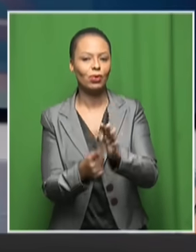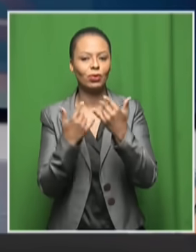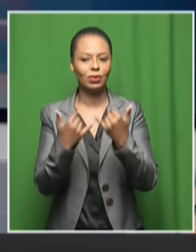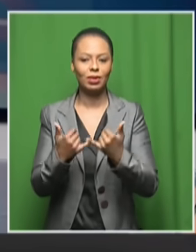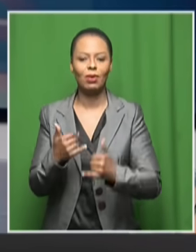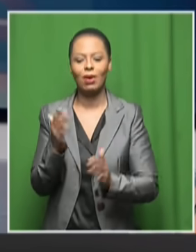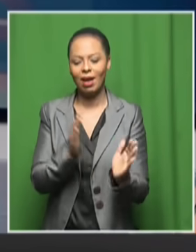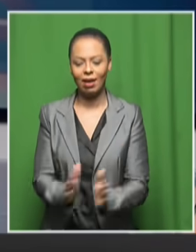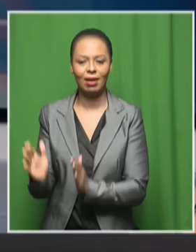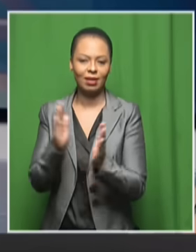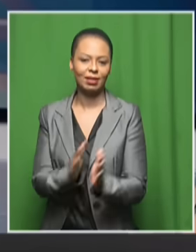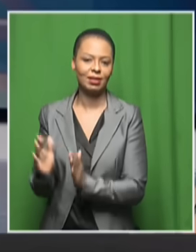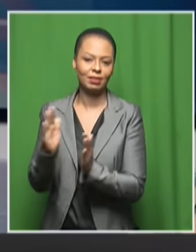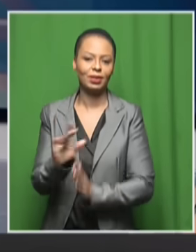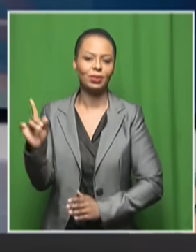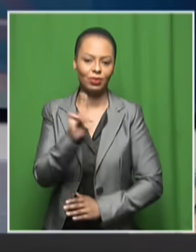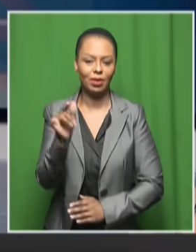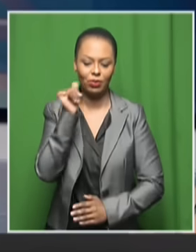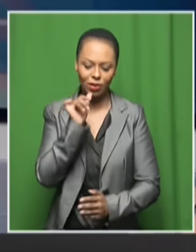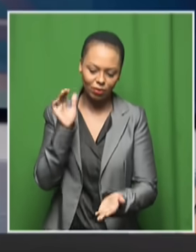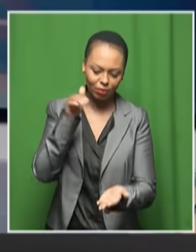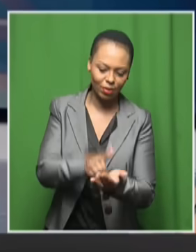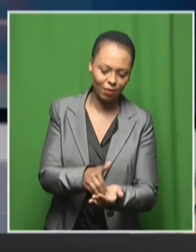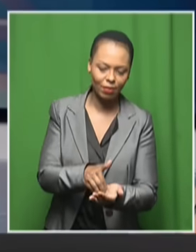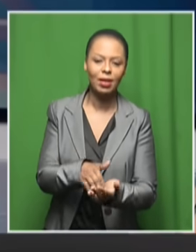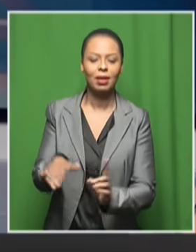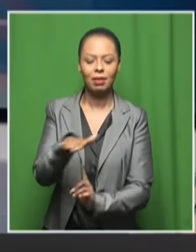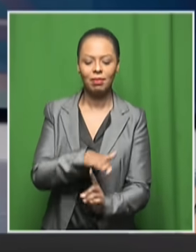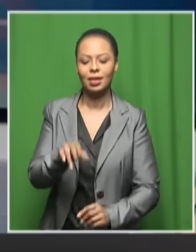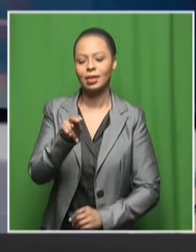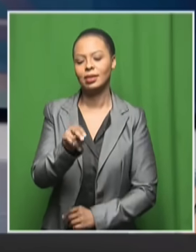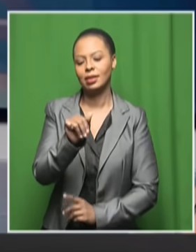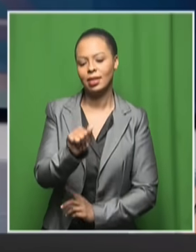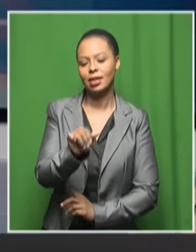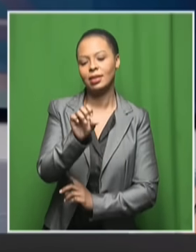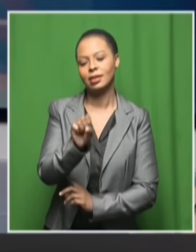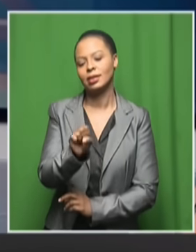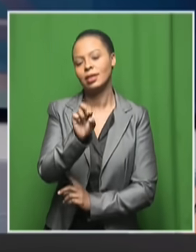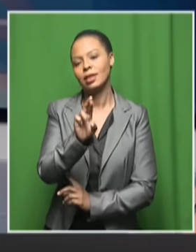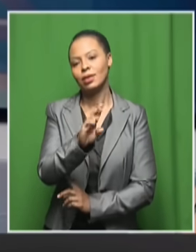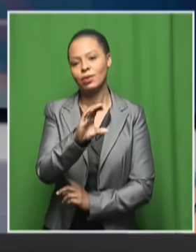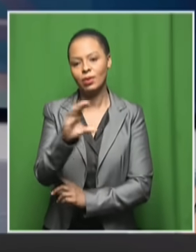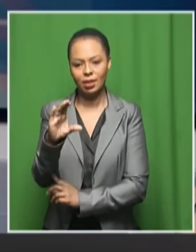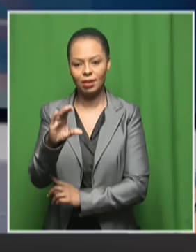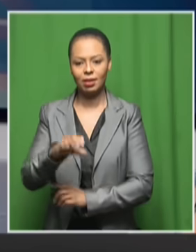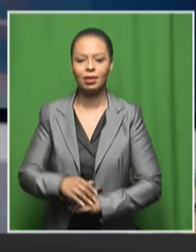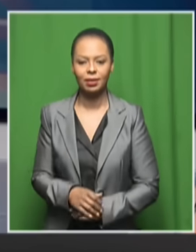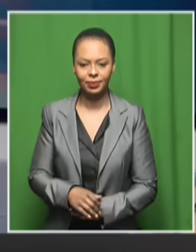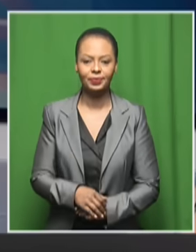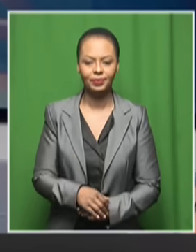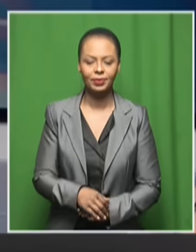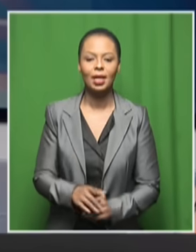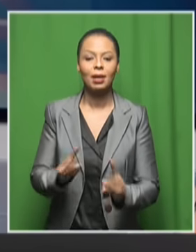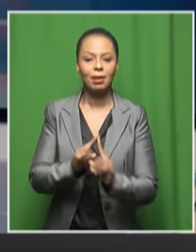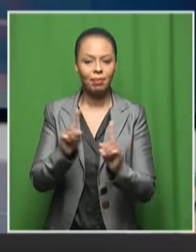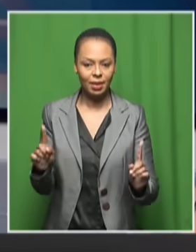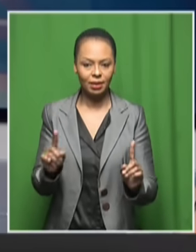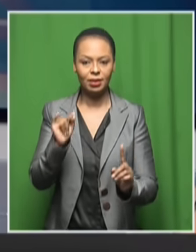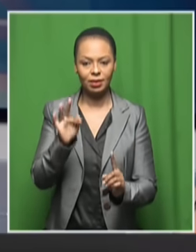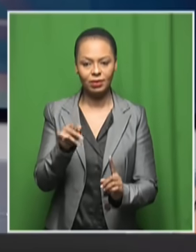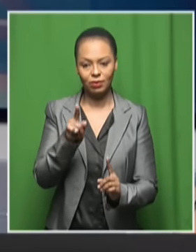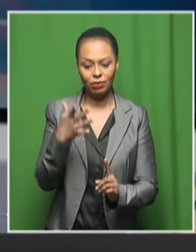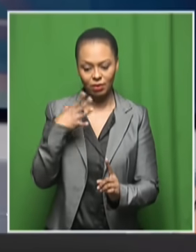logistical arrangements are in and around Nasrec. And of course, for you to be in that precinct at this point, you need a permit if you live